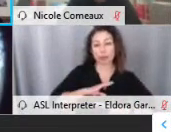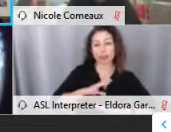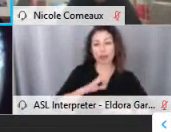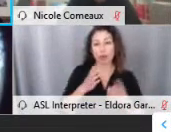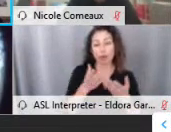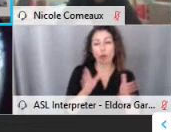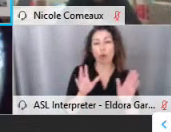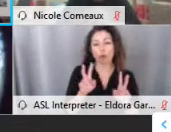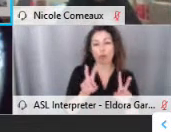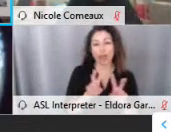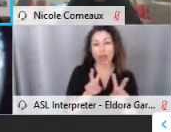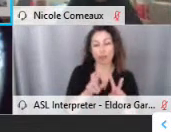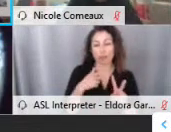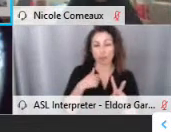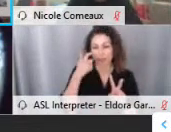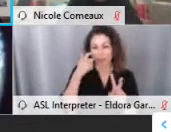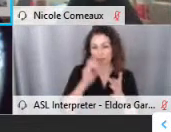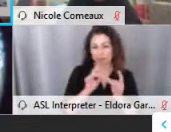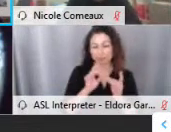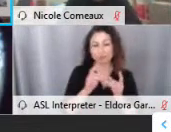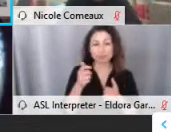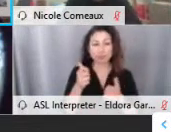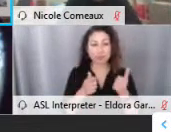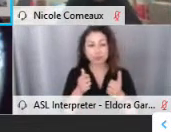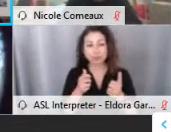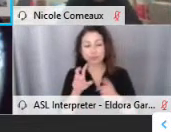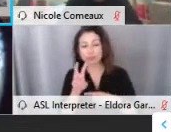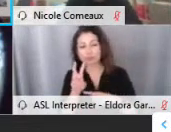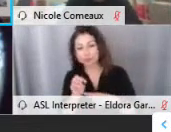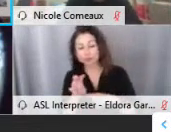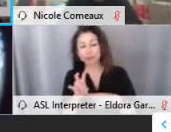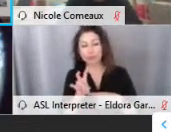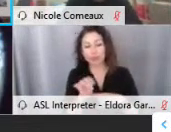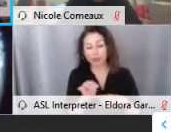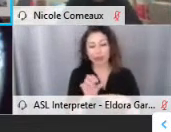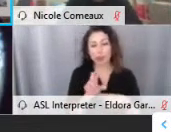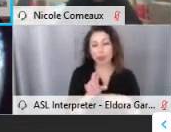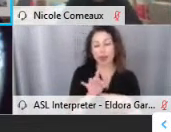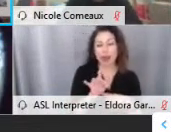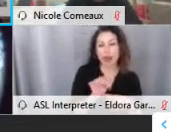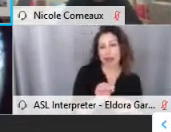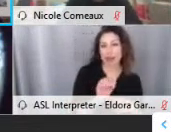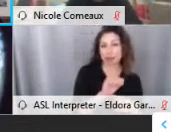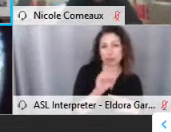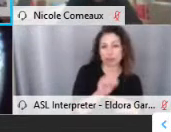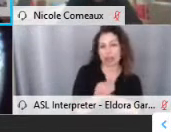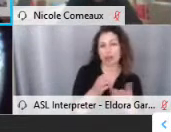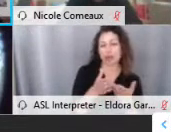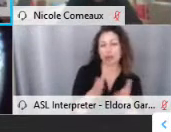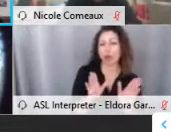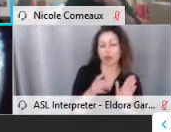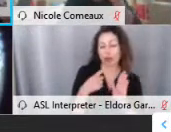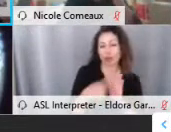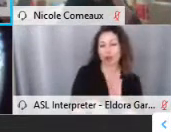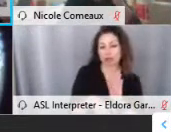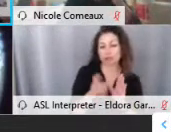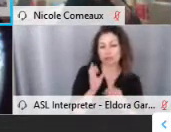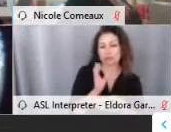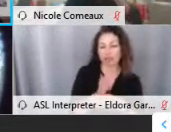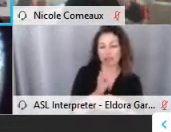value that we just talked about, whether it's covering 60, 70, or 80% of the overall costs on